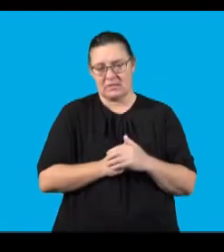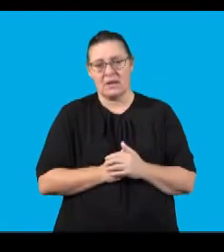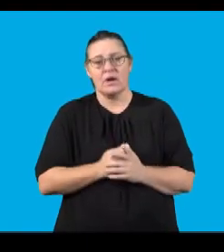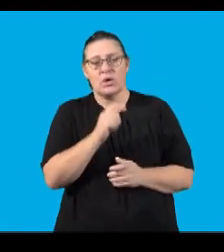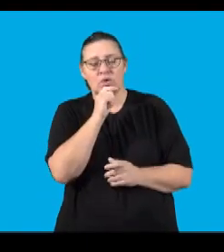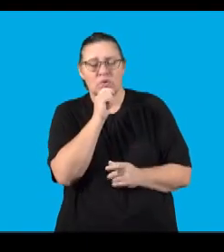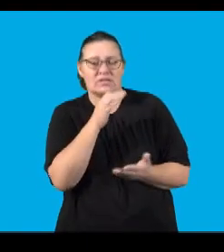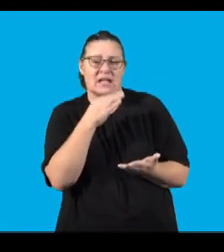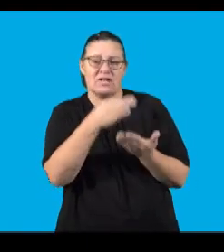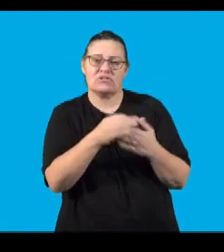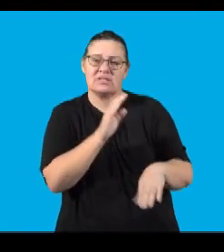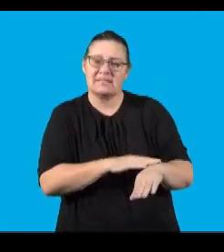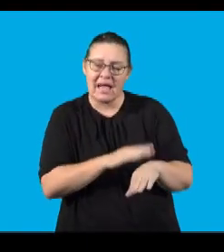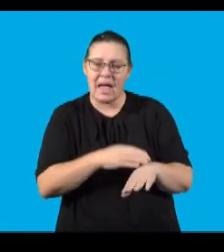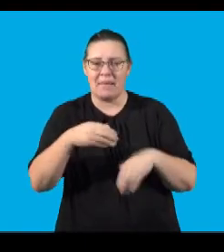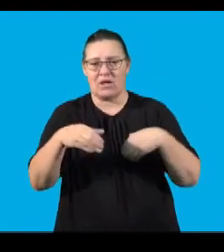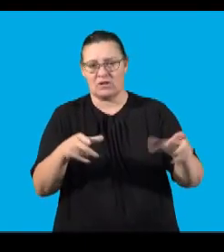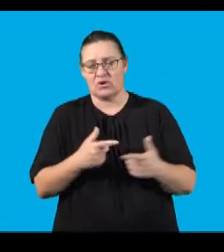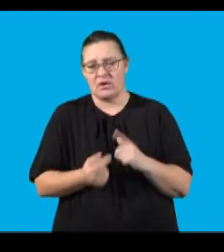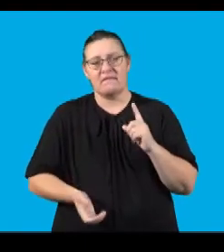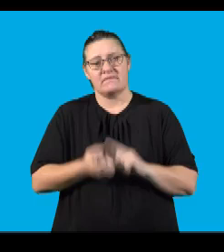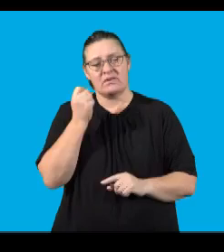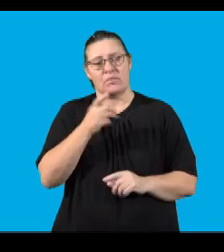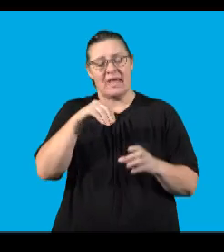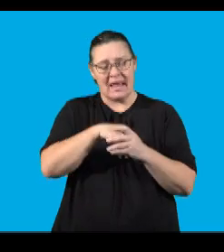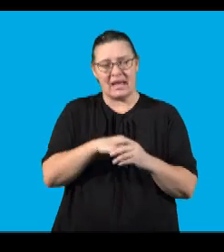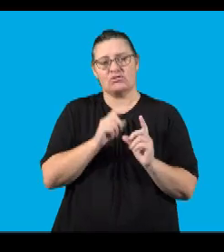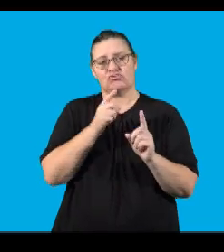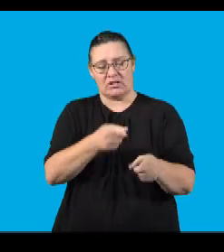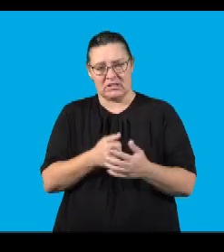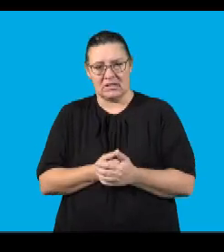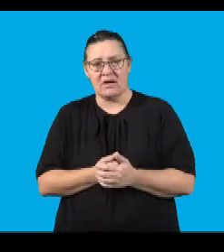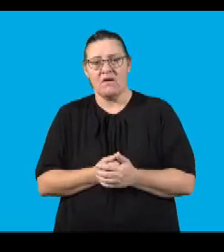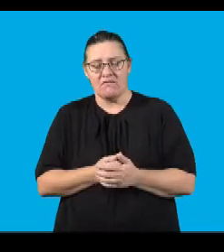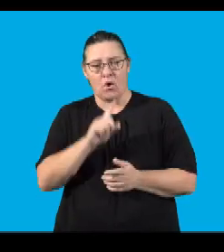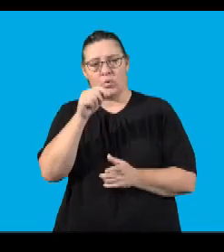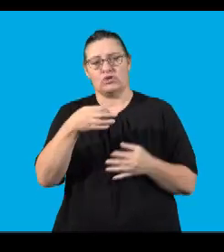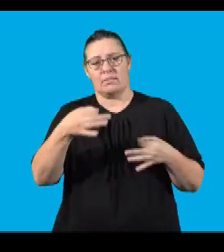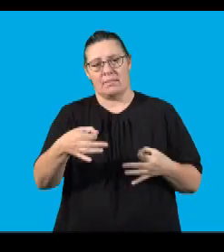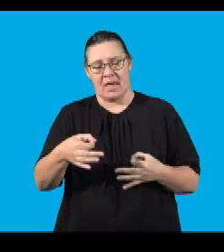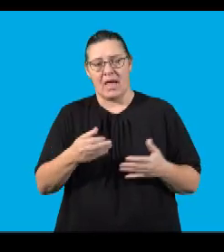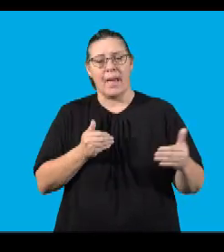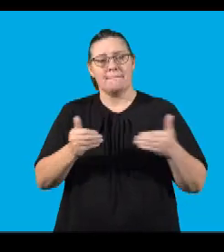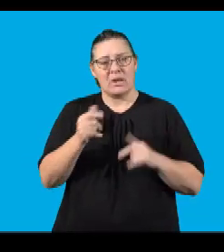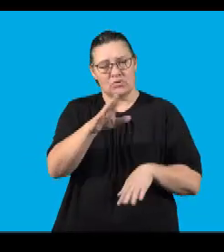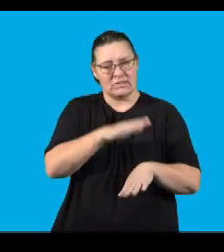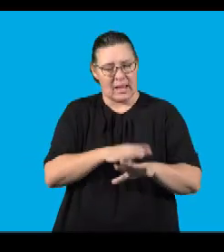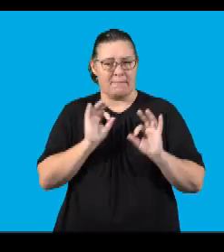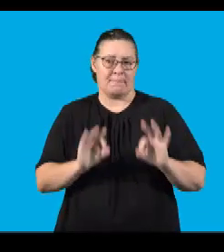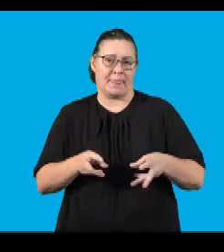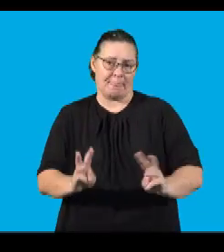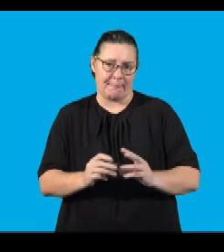scripts. Please use the suggested time allocation that you can find with the instructions in your question paper and manage your